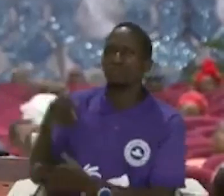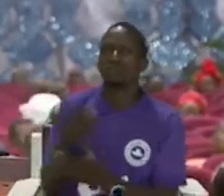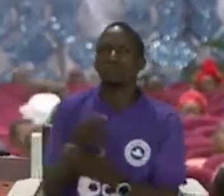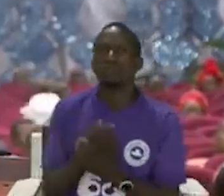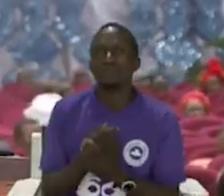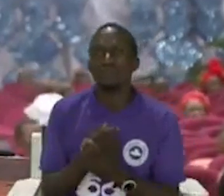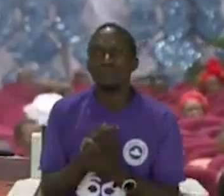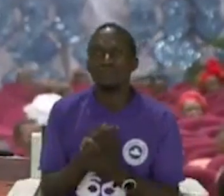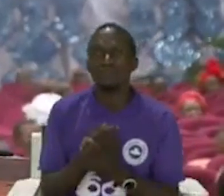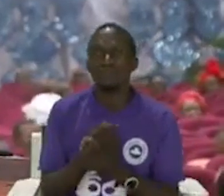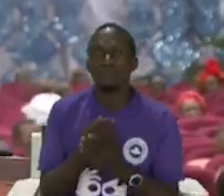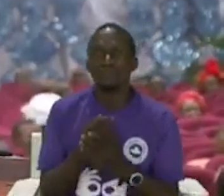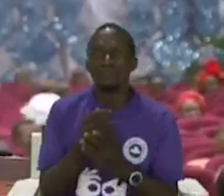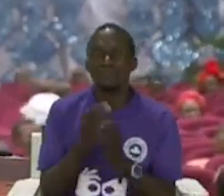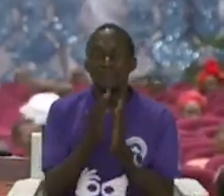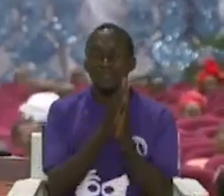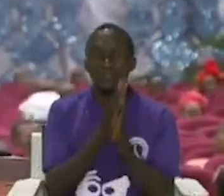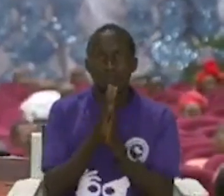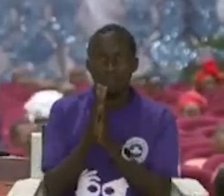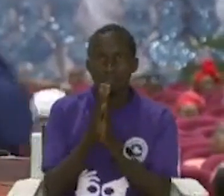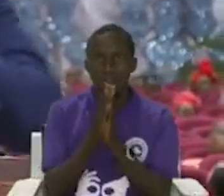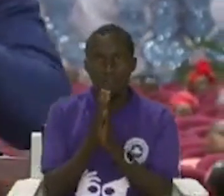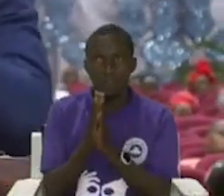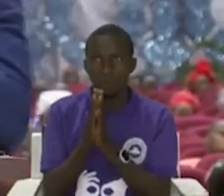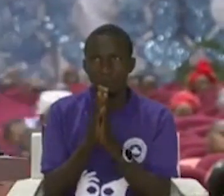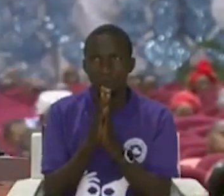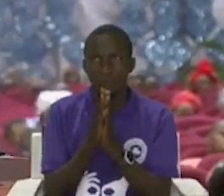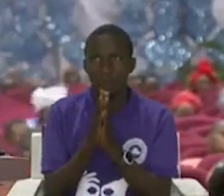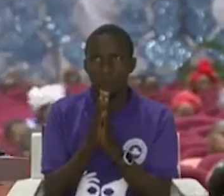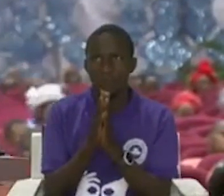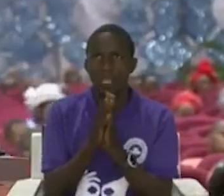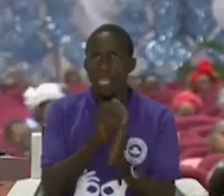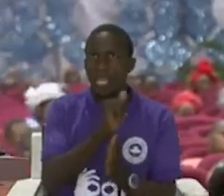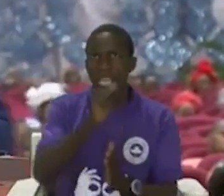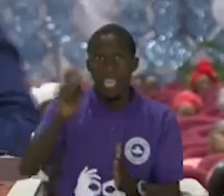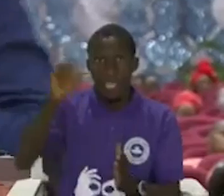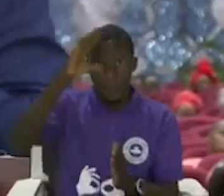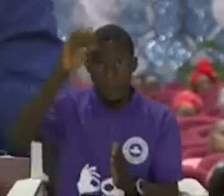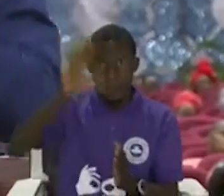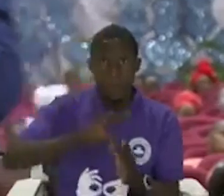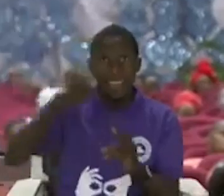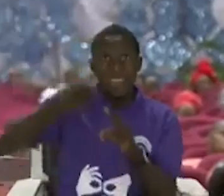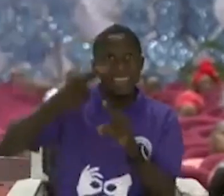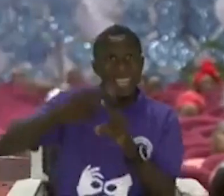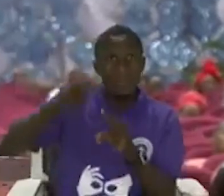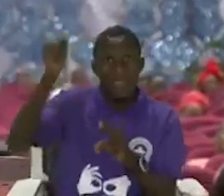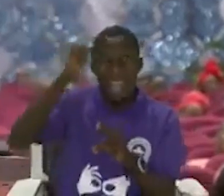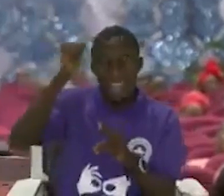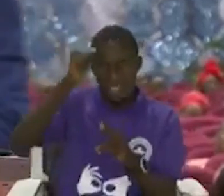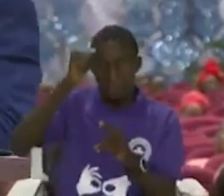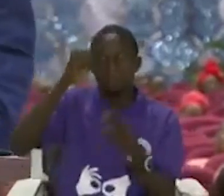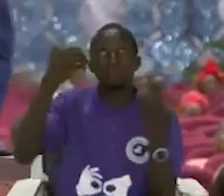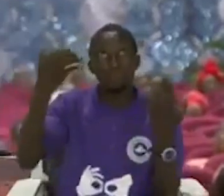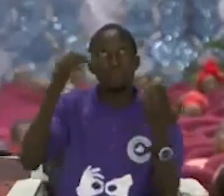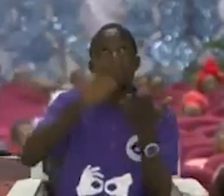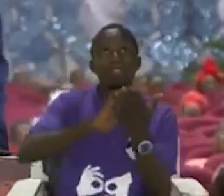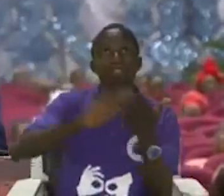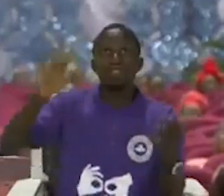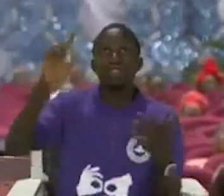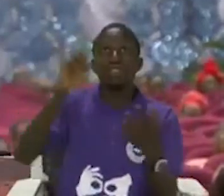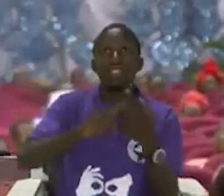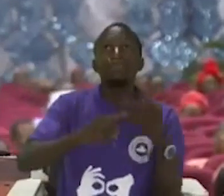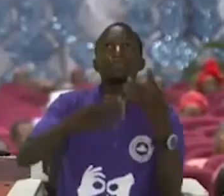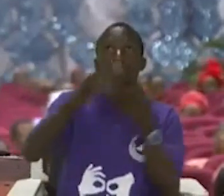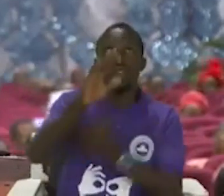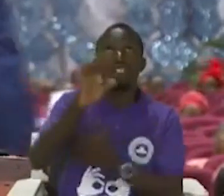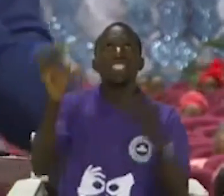A limited man called Adam But glory to God, there was an introduction of